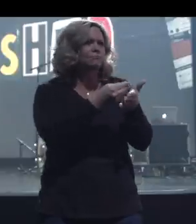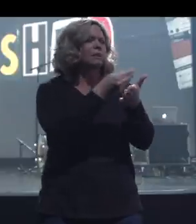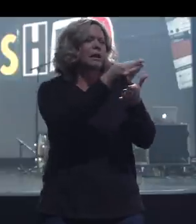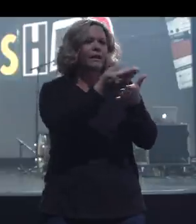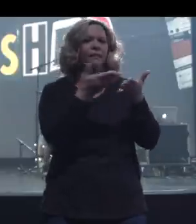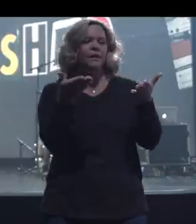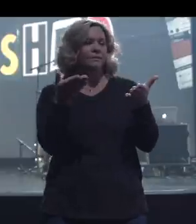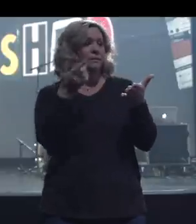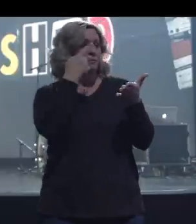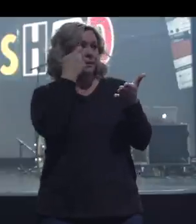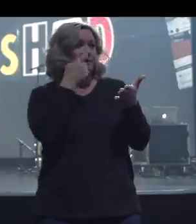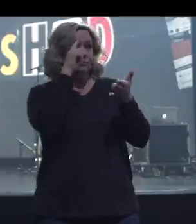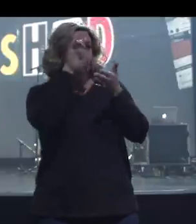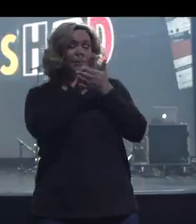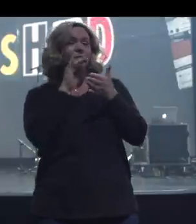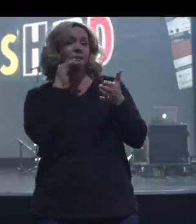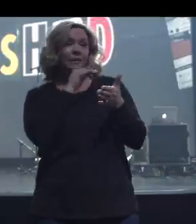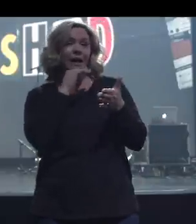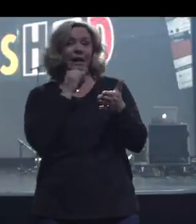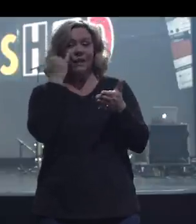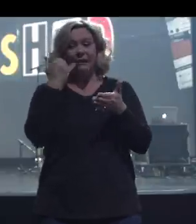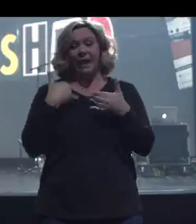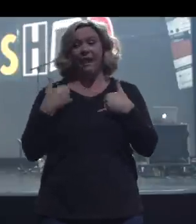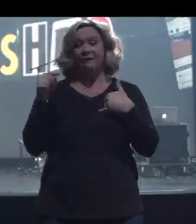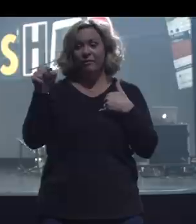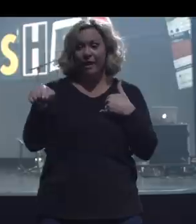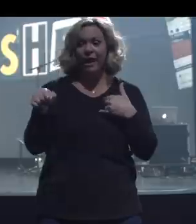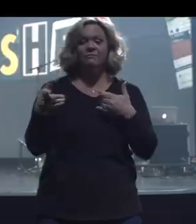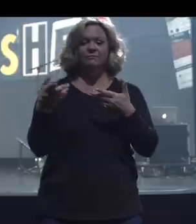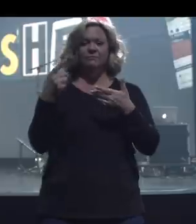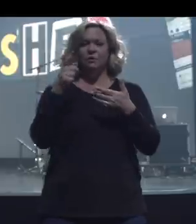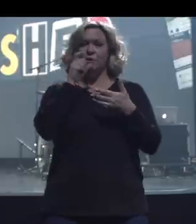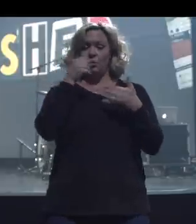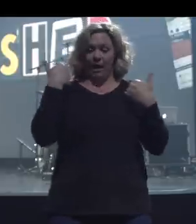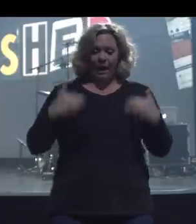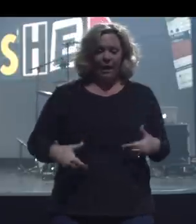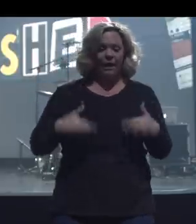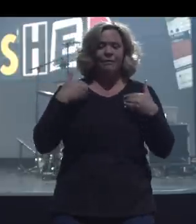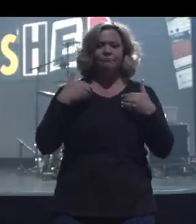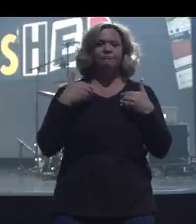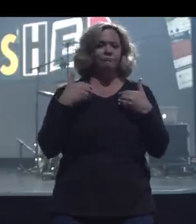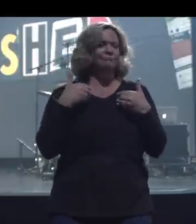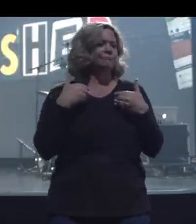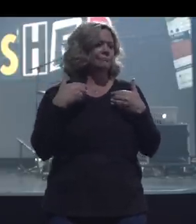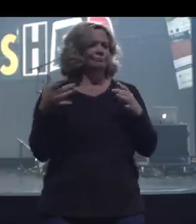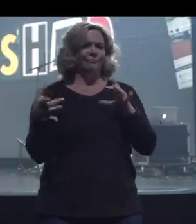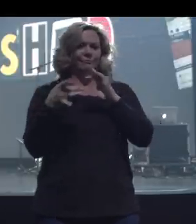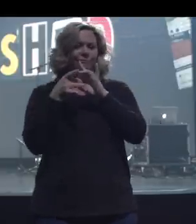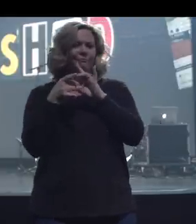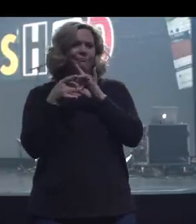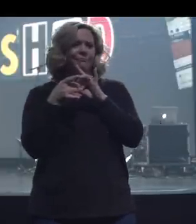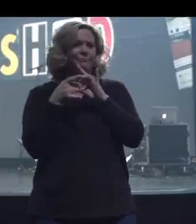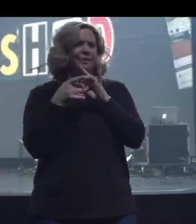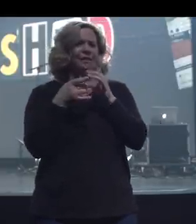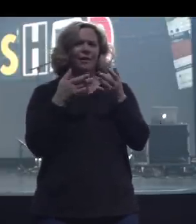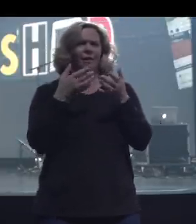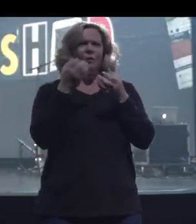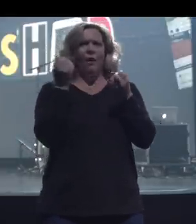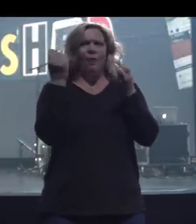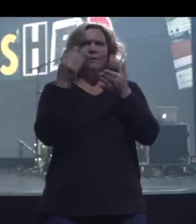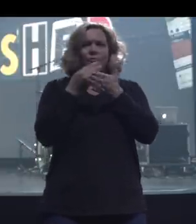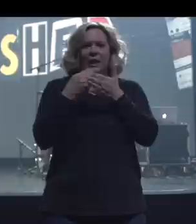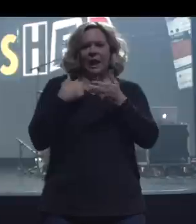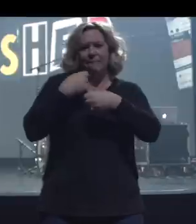into the lie. You've bought into the lie that who you are is dictated by what you have or what you make. Since when